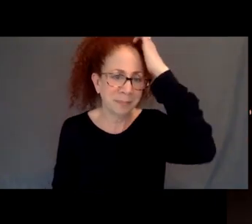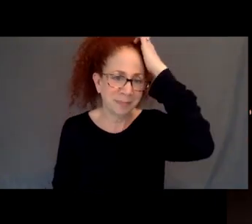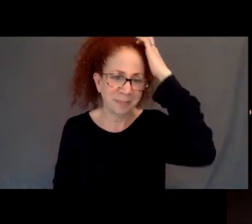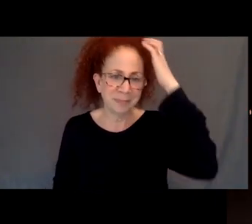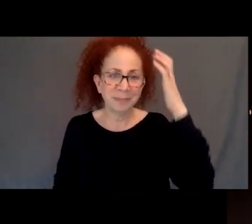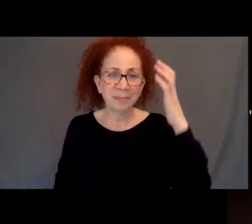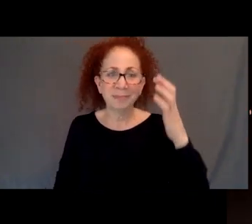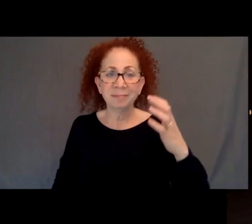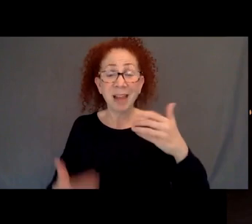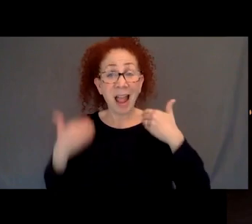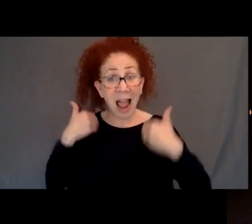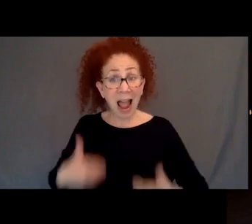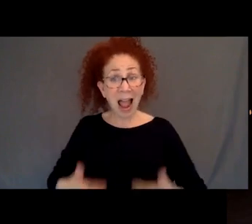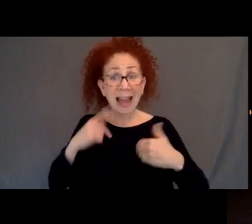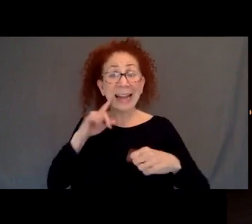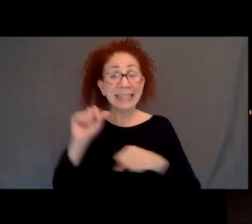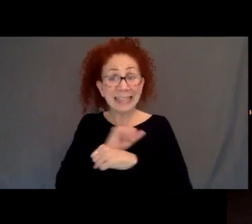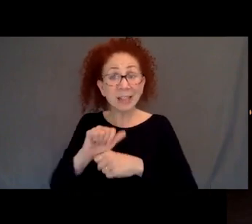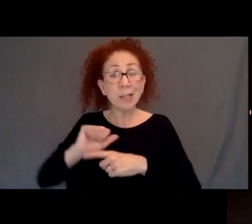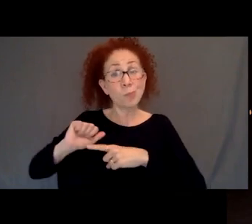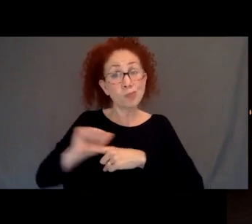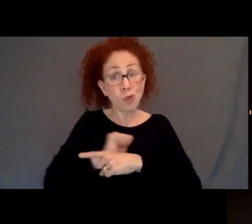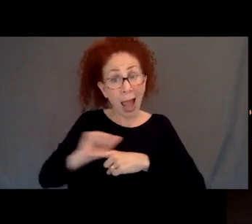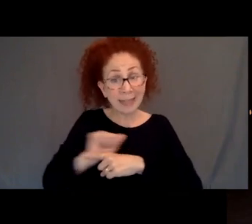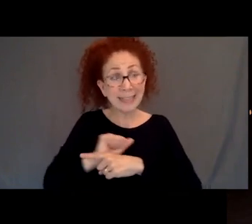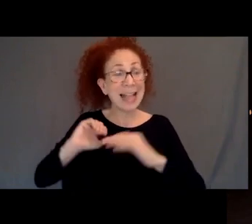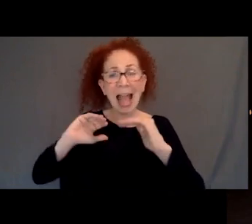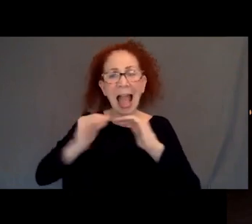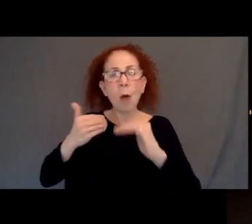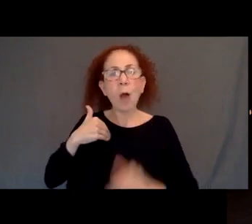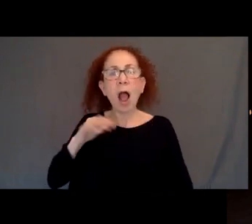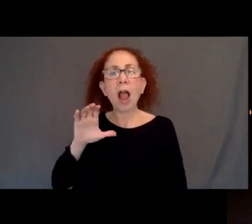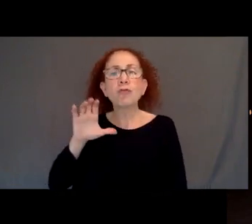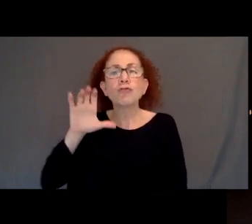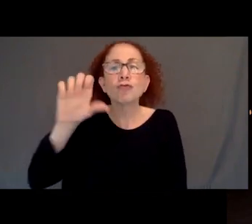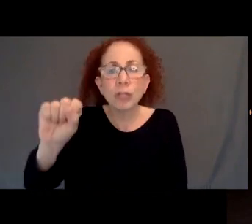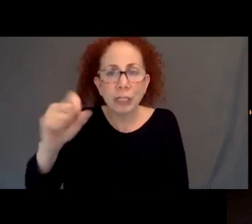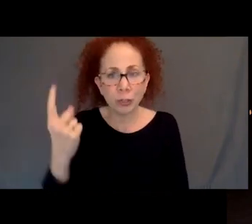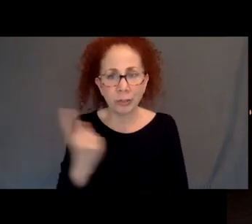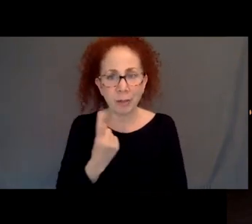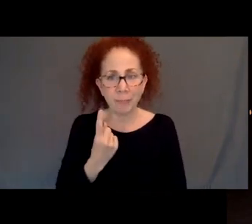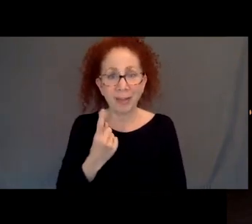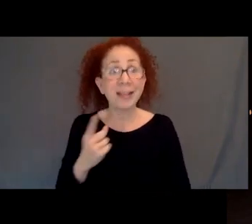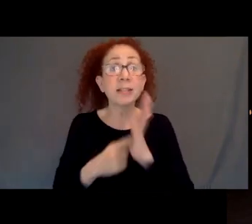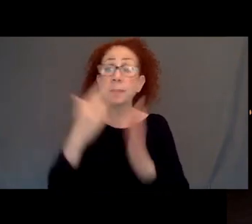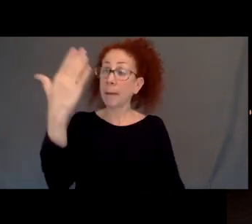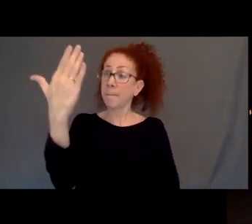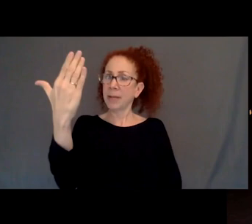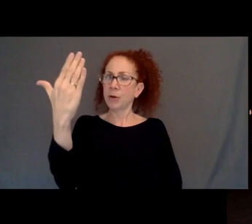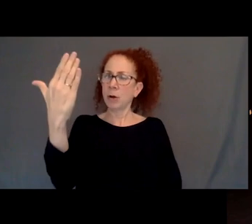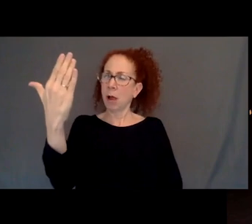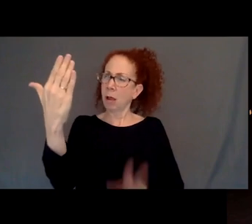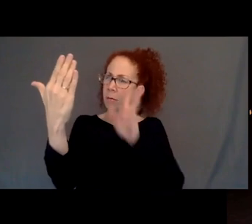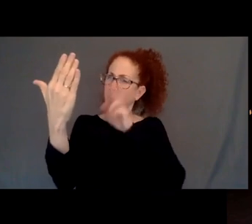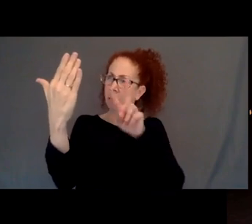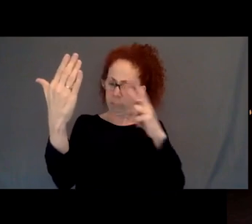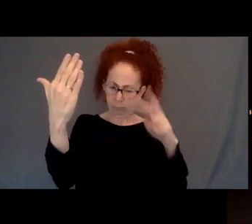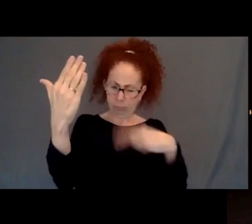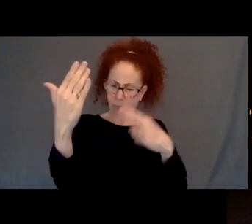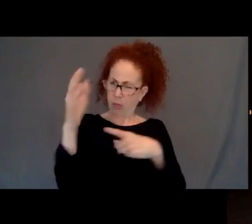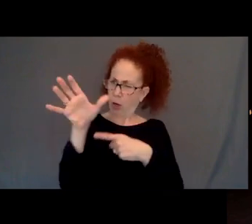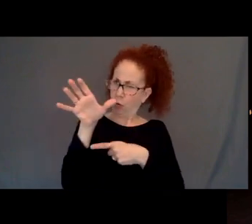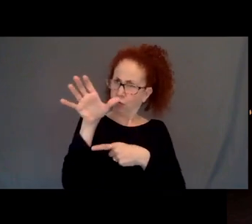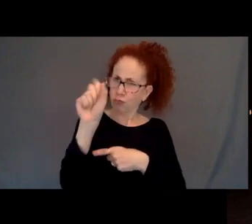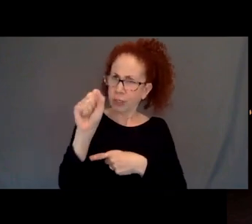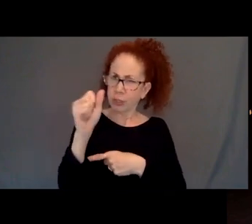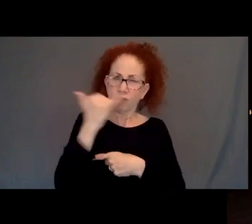You know, I literally practice even how I reach. I'll be in the mirror sometimes and I'll be like, no, you're not reaching